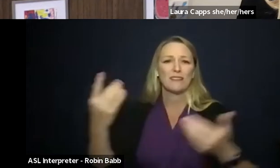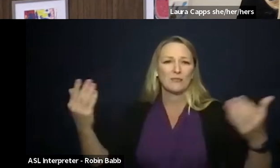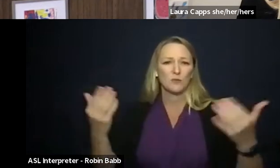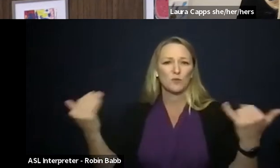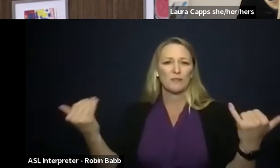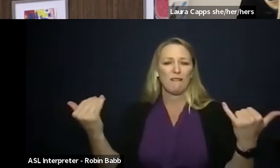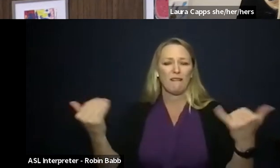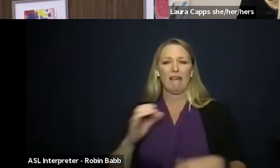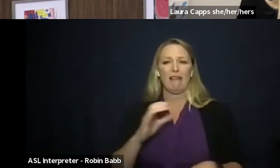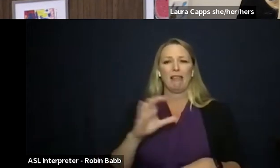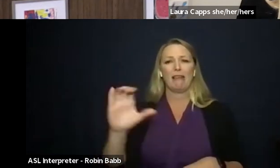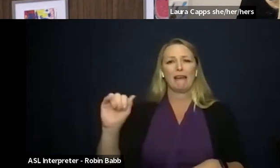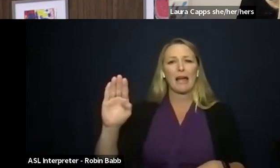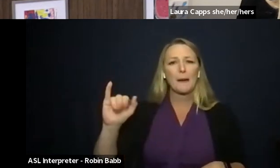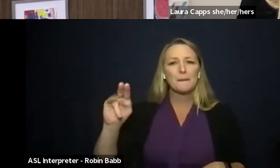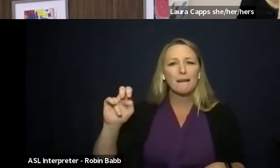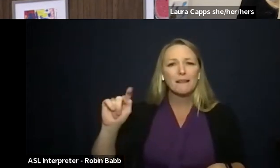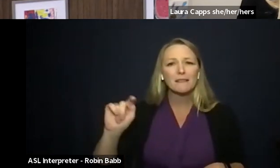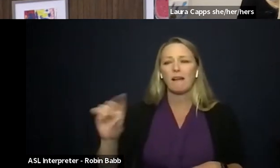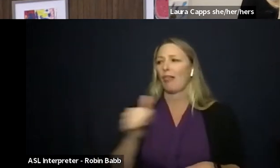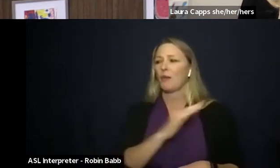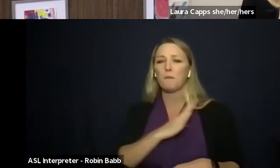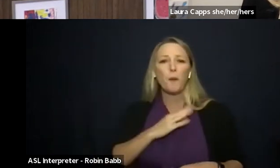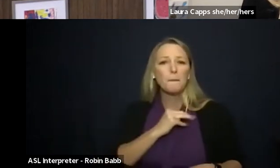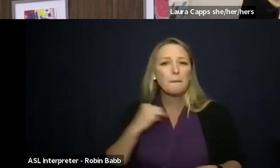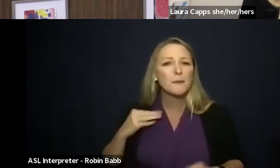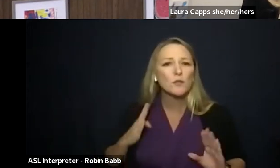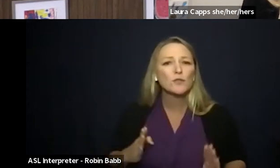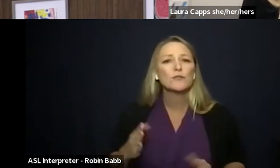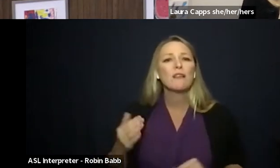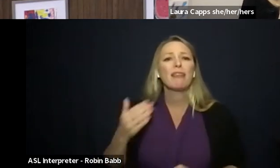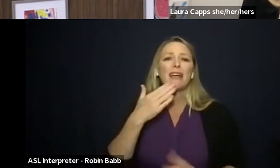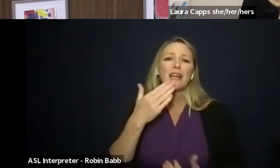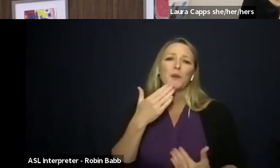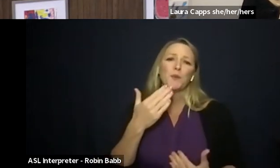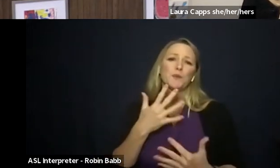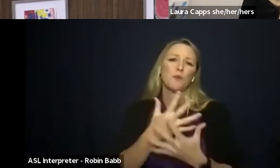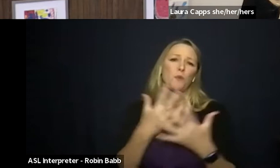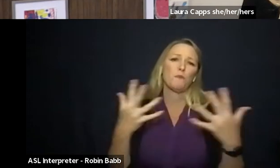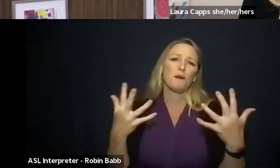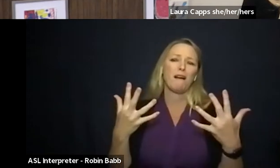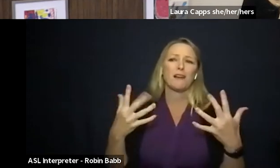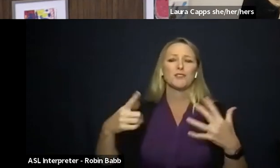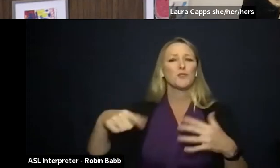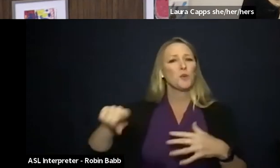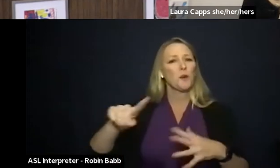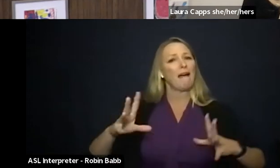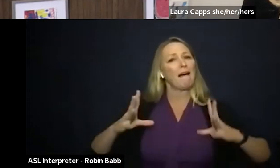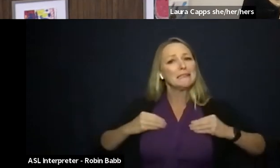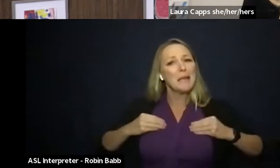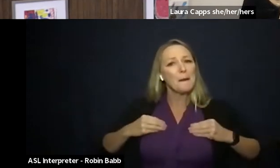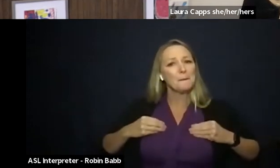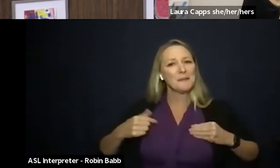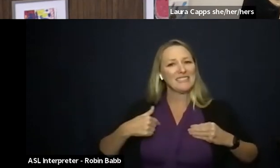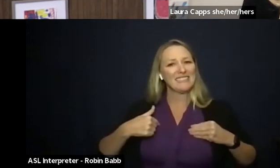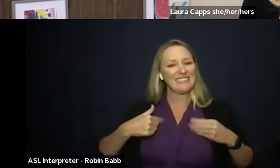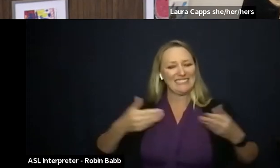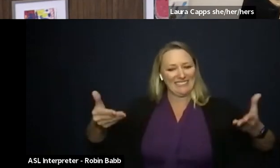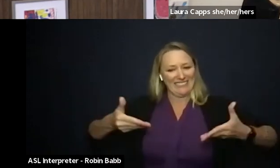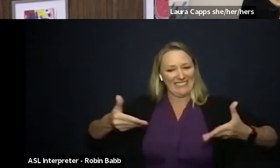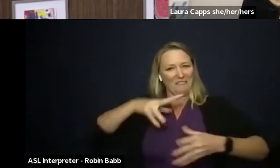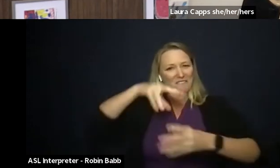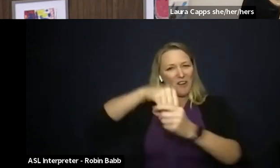the cabinet fellow board members thank you so much for just accepting me as a part of this